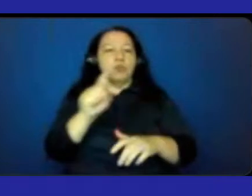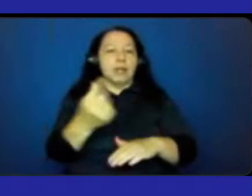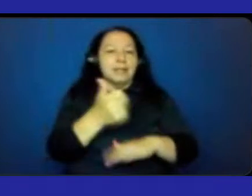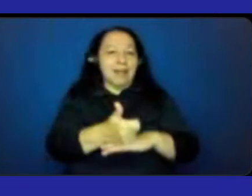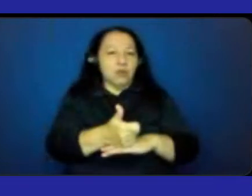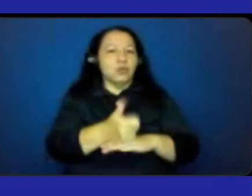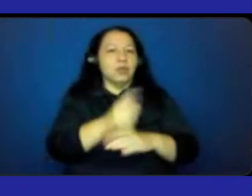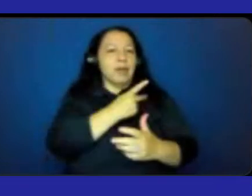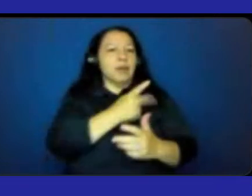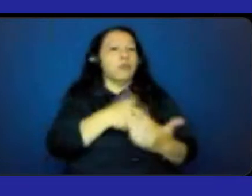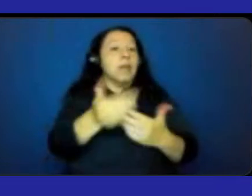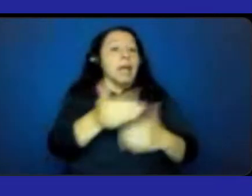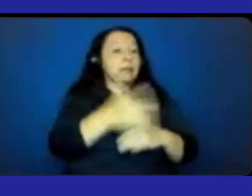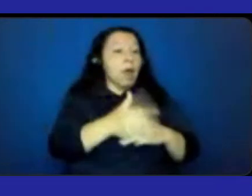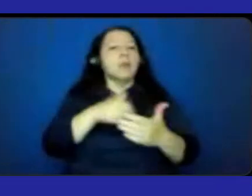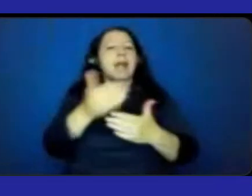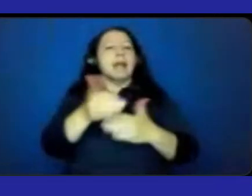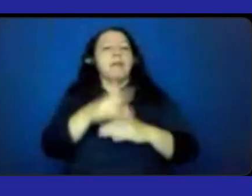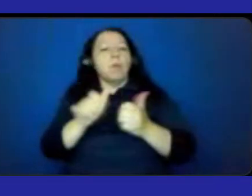own provider. Next slide.